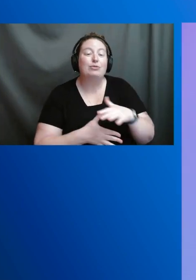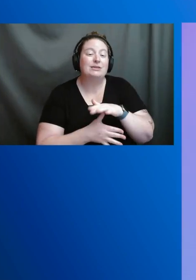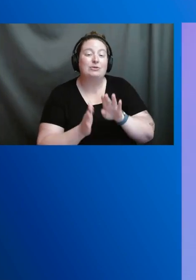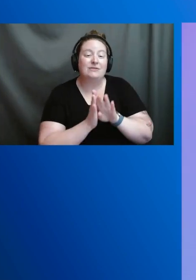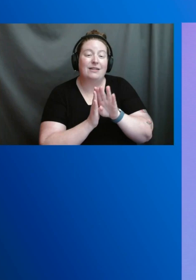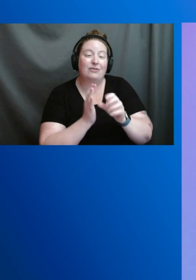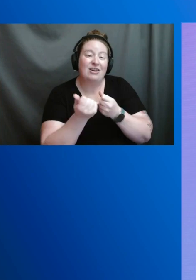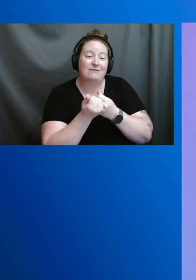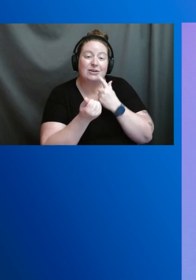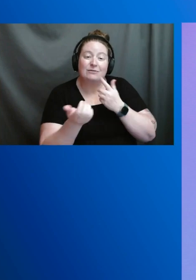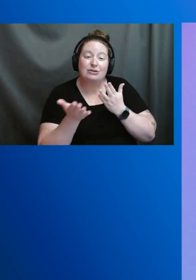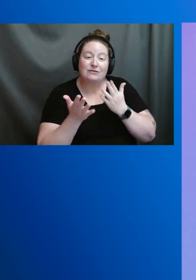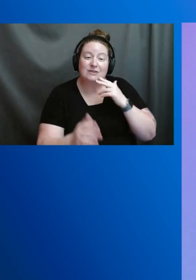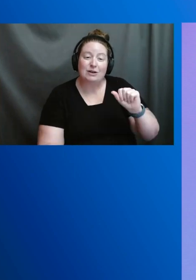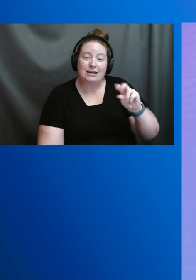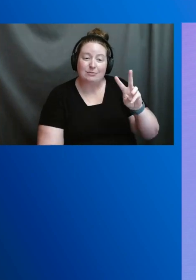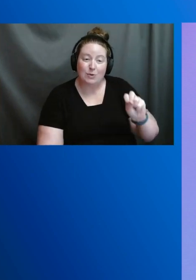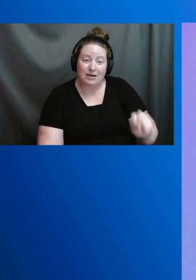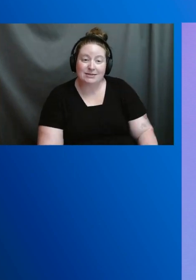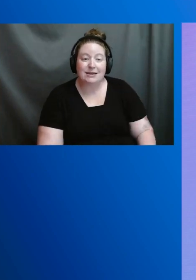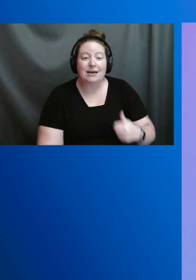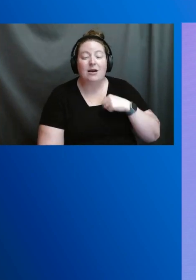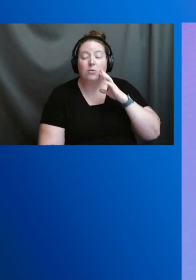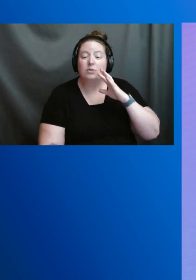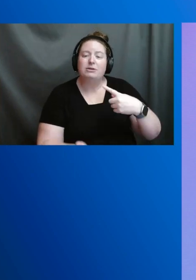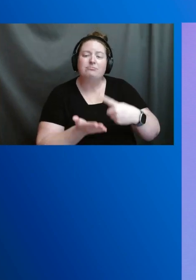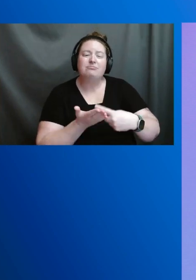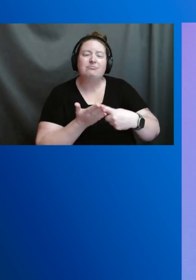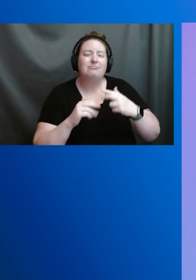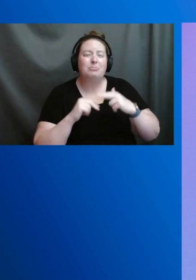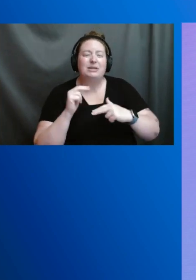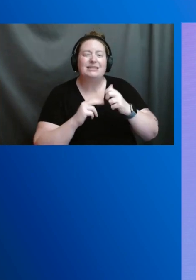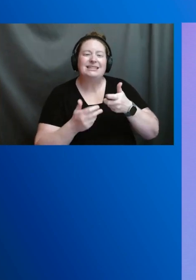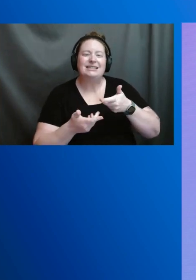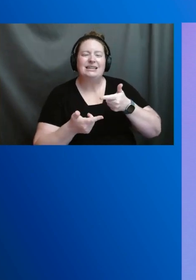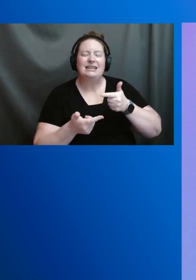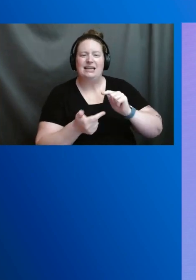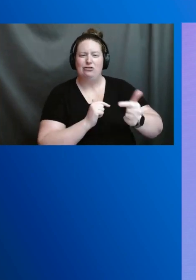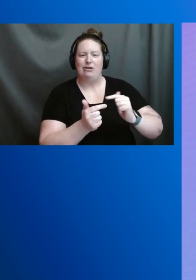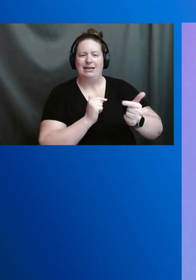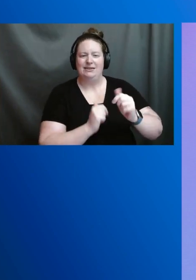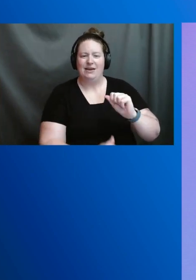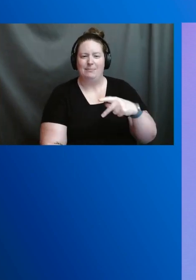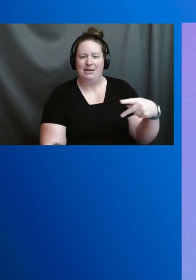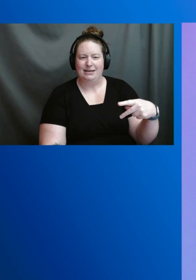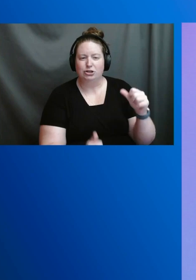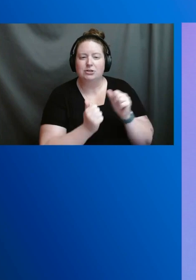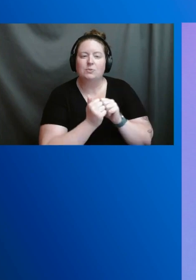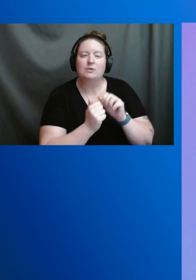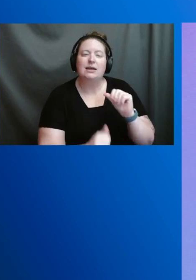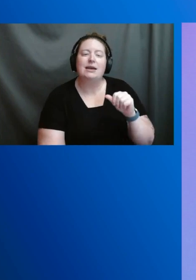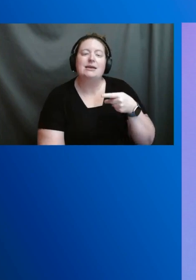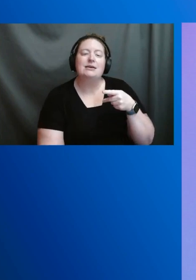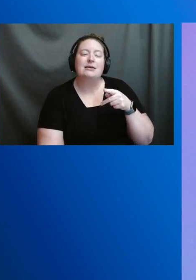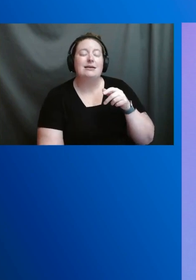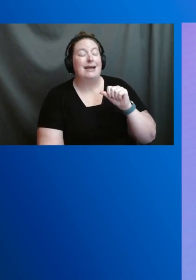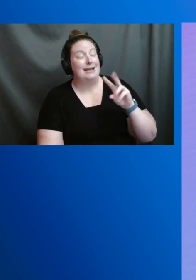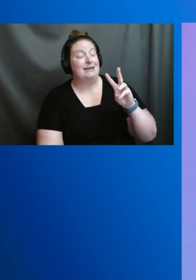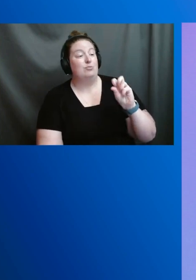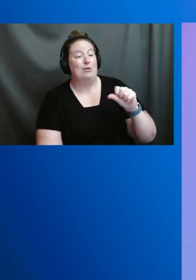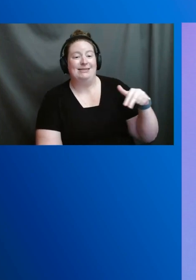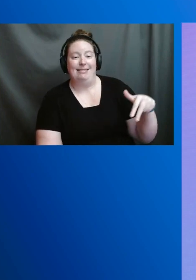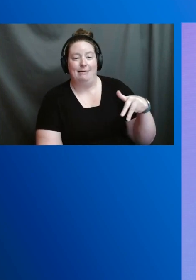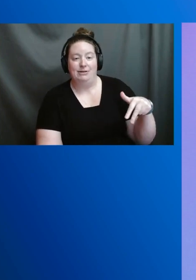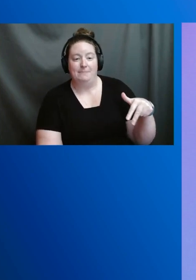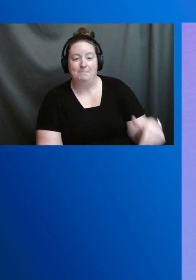at AWS. And I'm going to be talking about building interactive applications with AWS Lambda. Now,